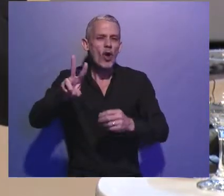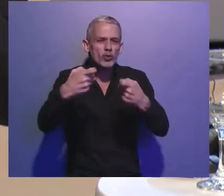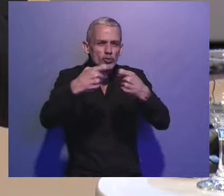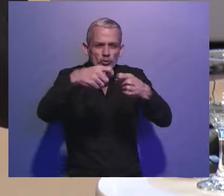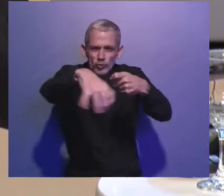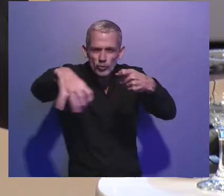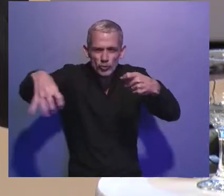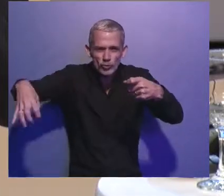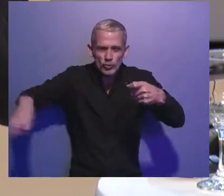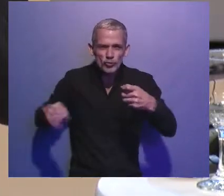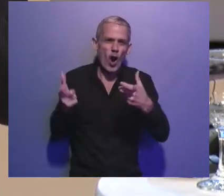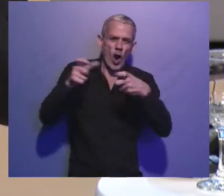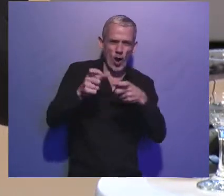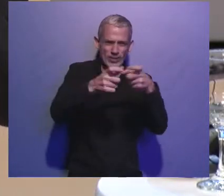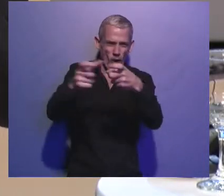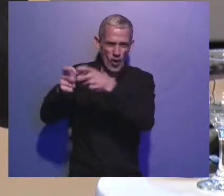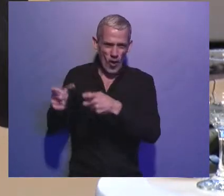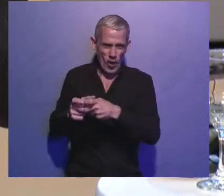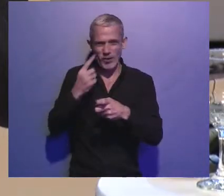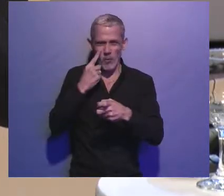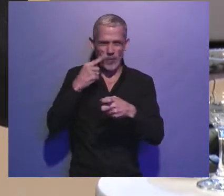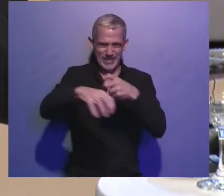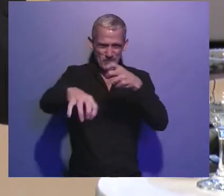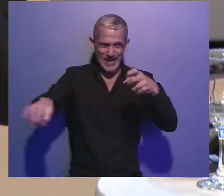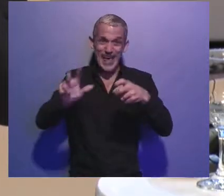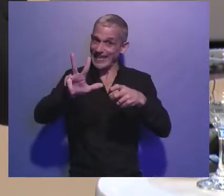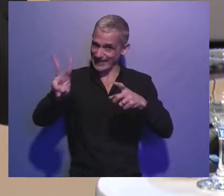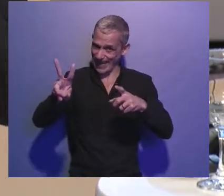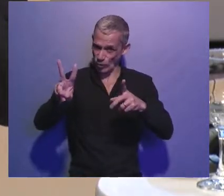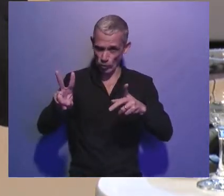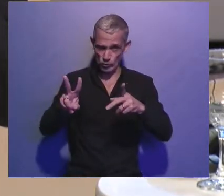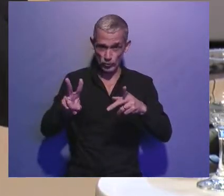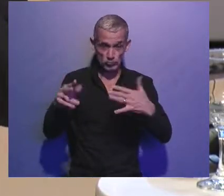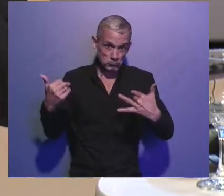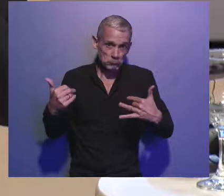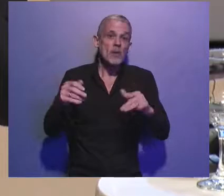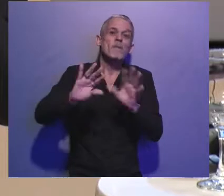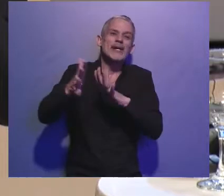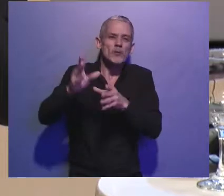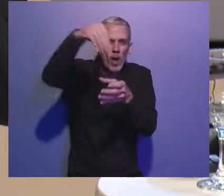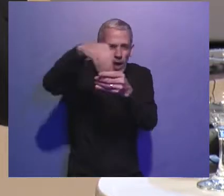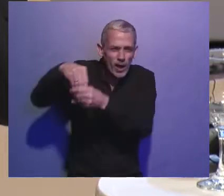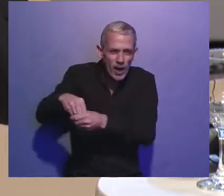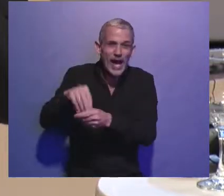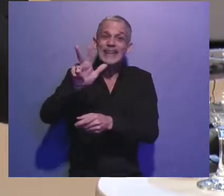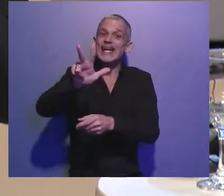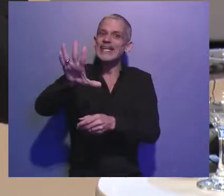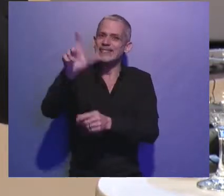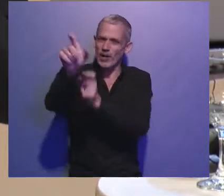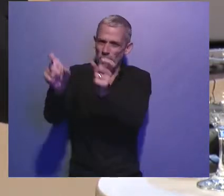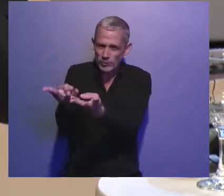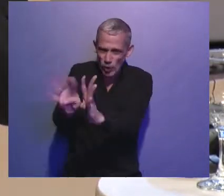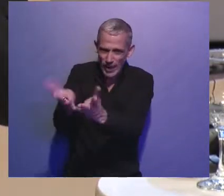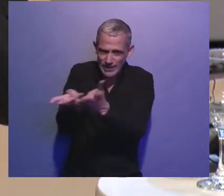councils, each one composed by an average number of 35 elected councillors.